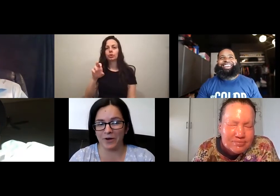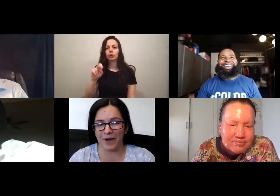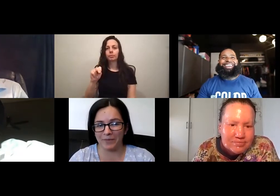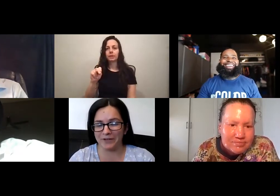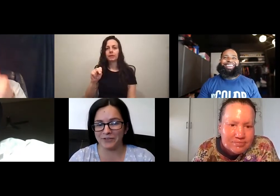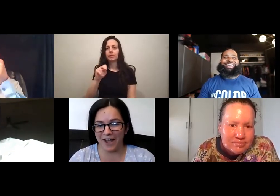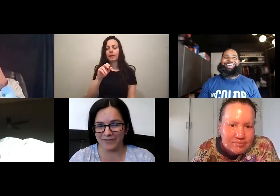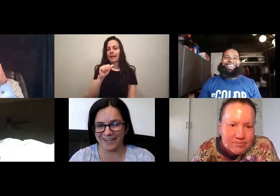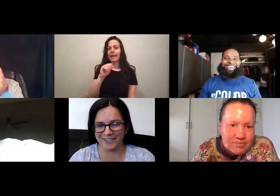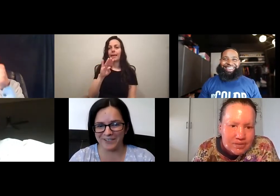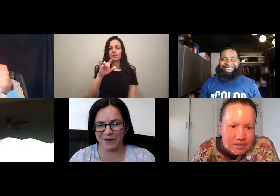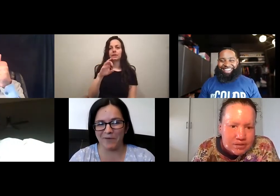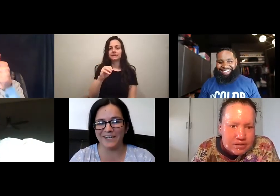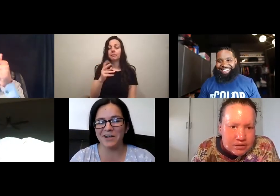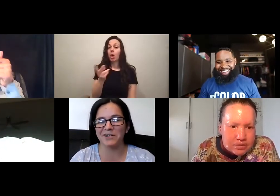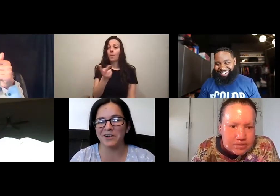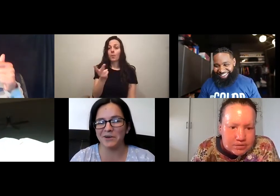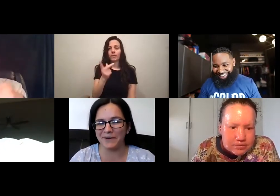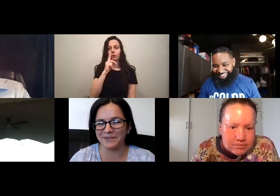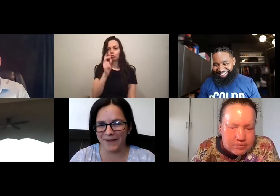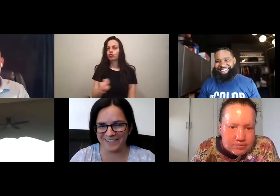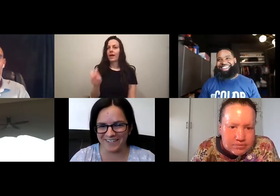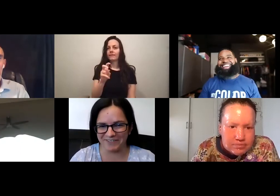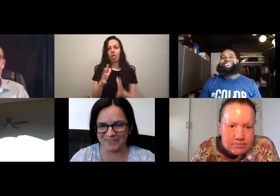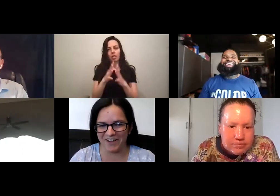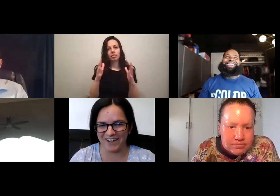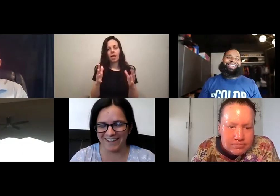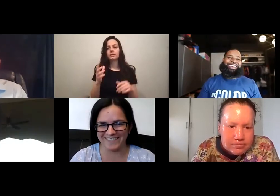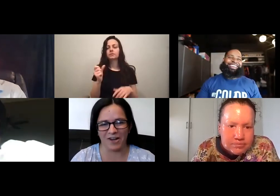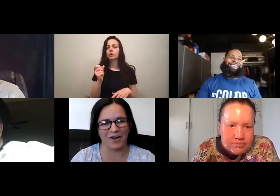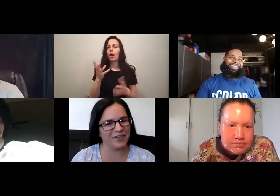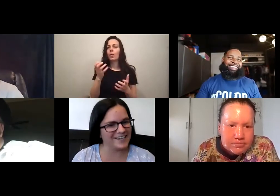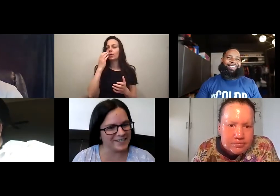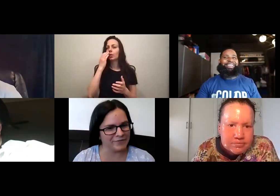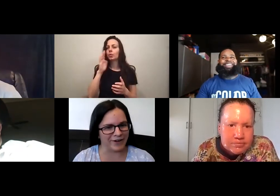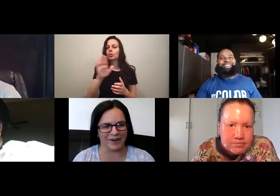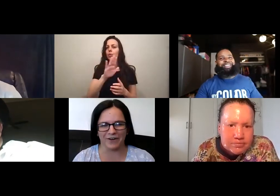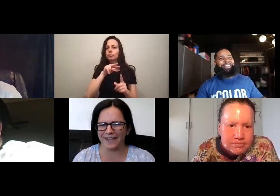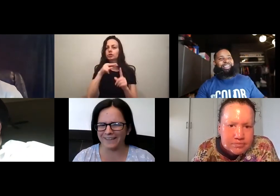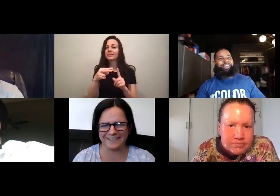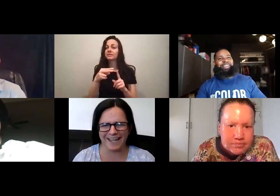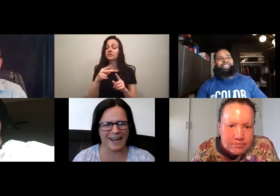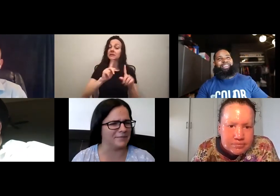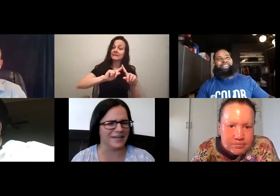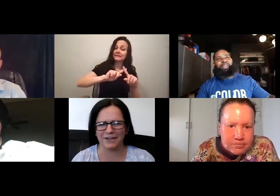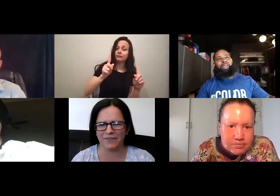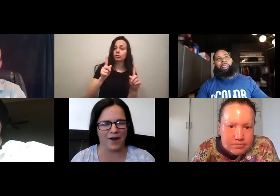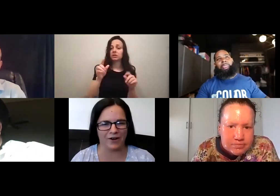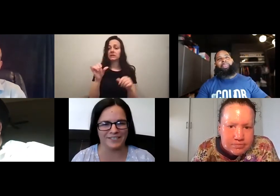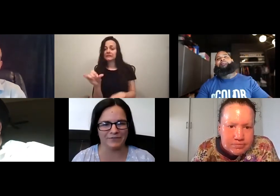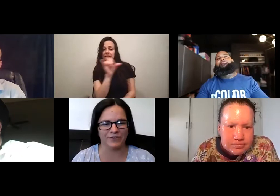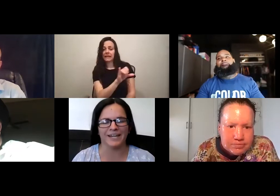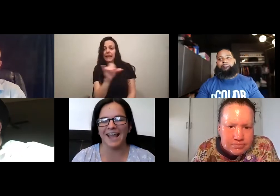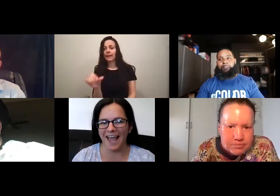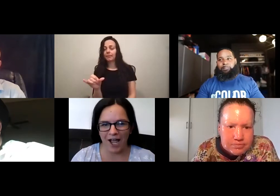have done quite a bit of traveling, so I want to know your perspective on this. Are they different? Are they the same? If they